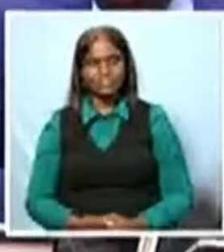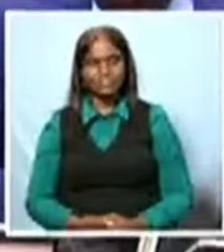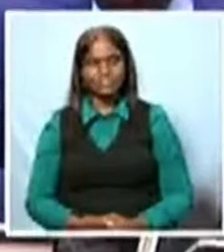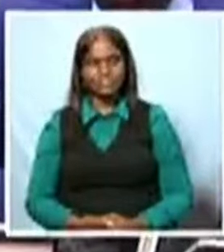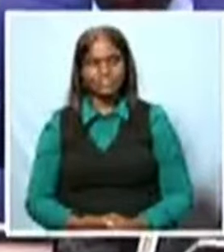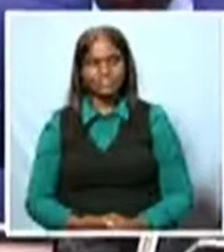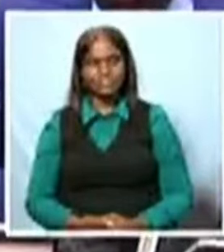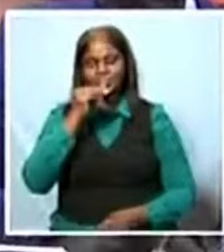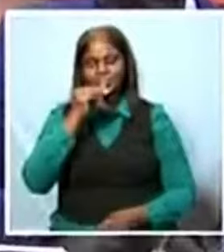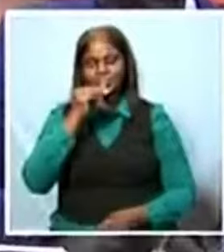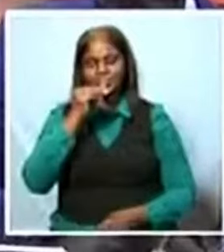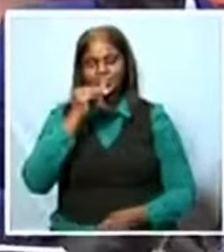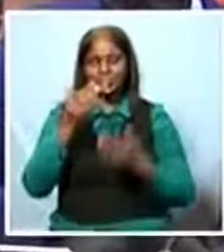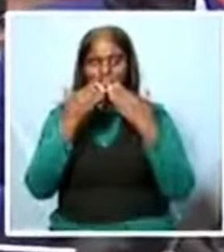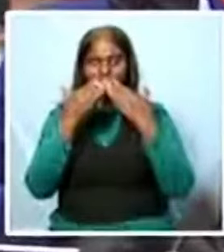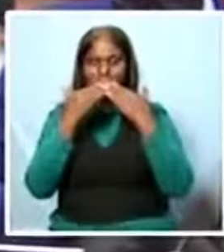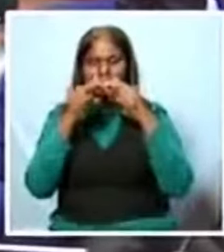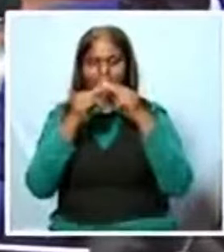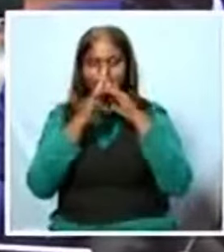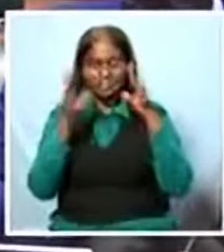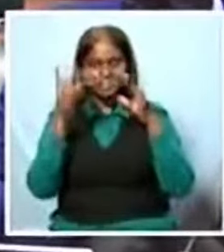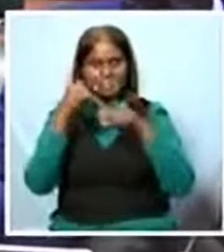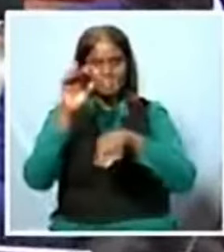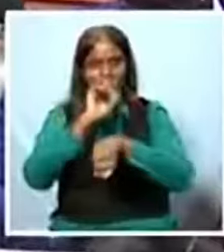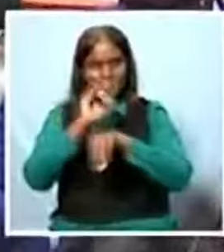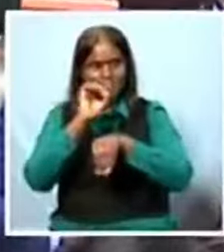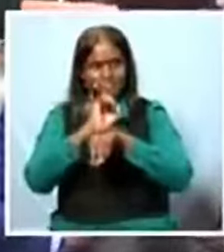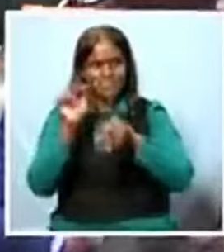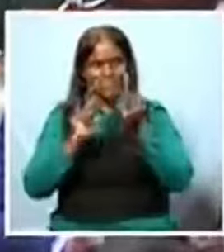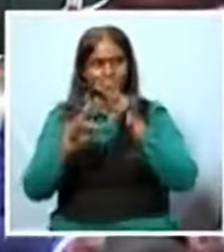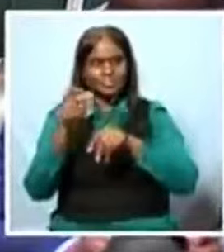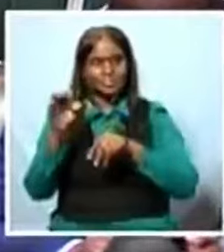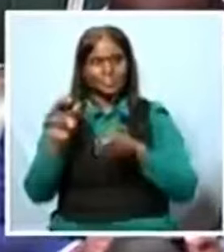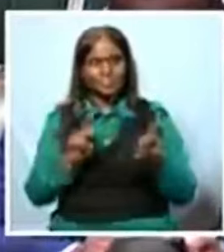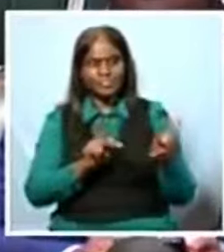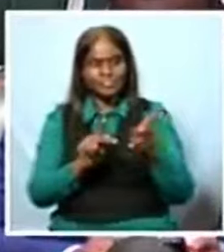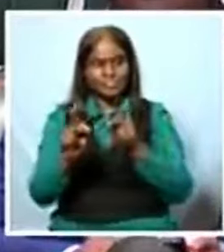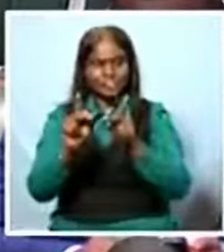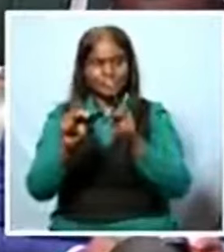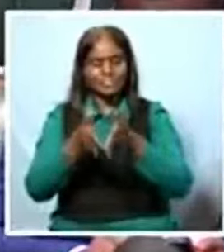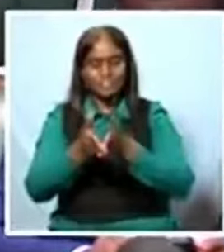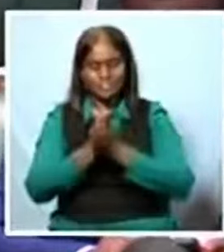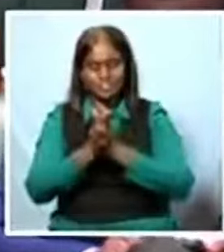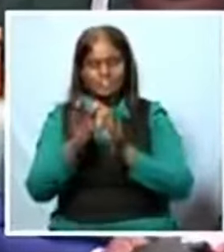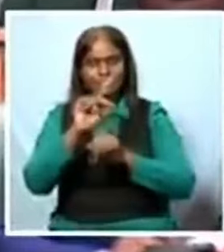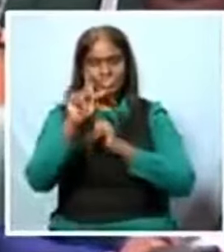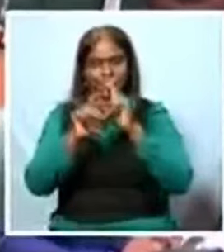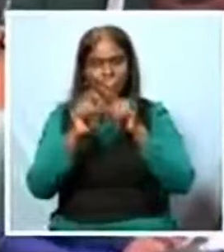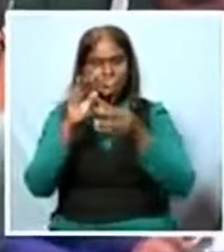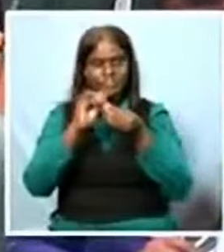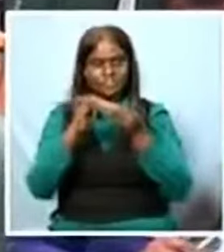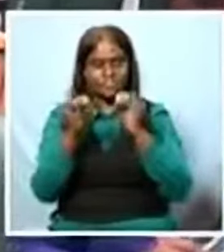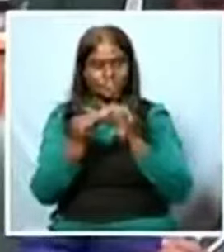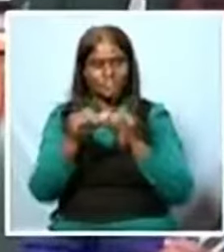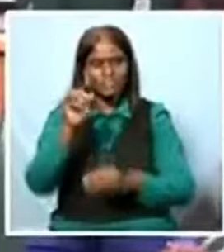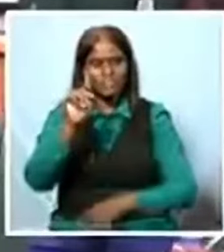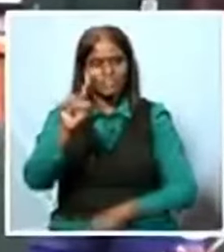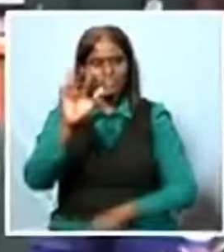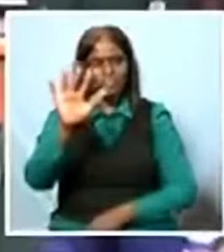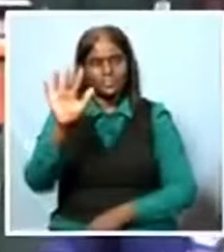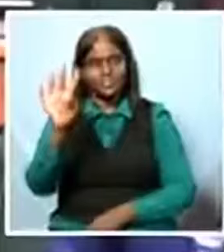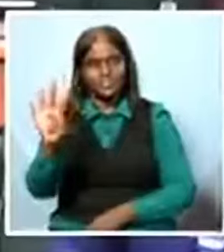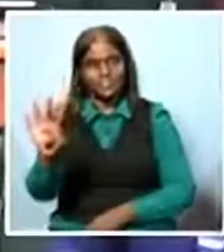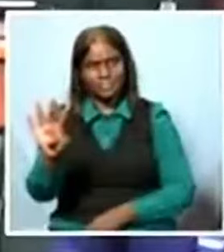Speaker, thank you very much for the opportunity. The people of Kasanengo would like to ask question number